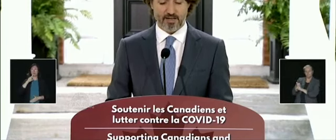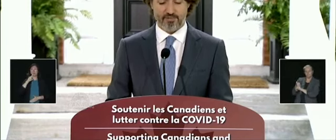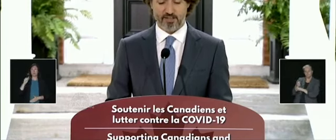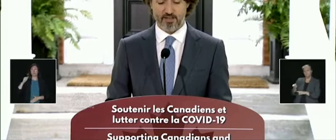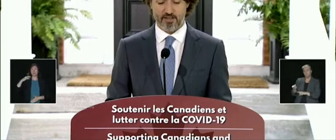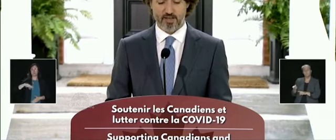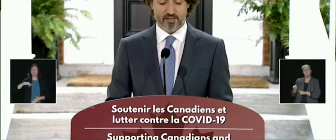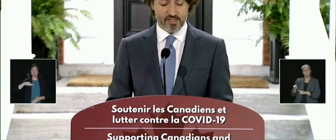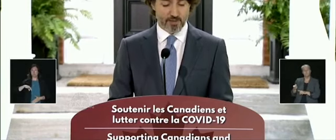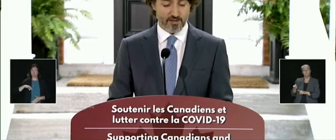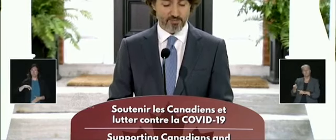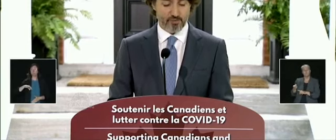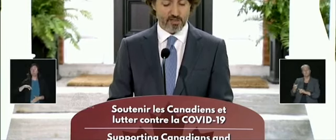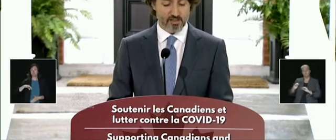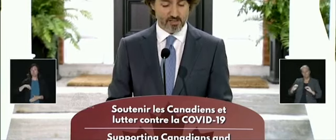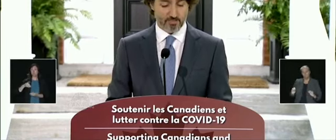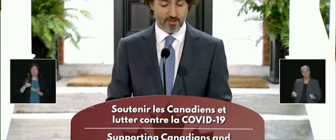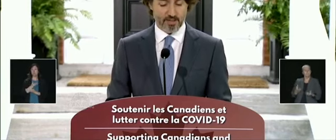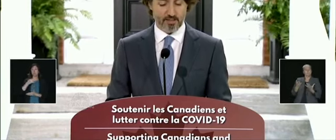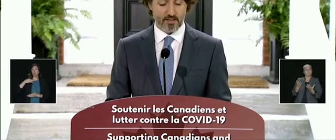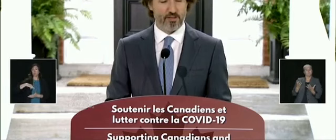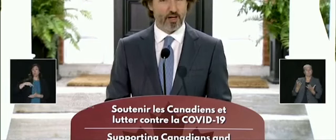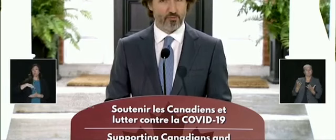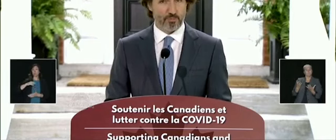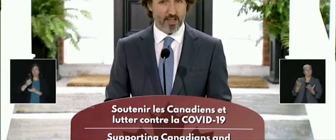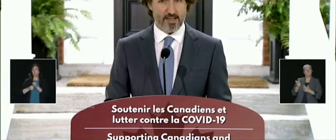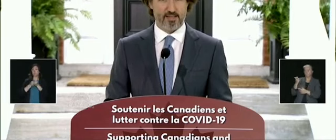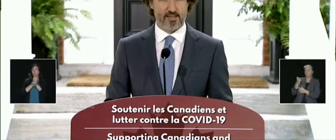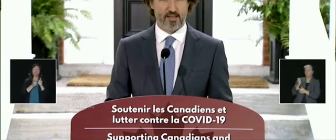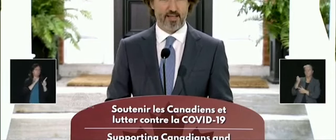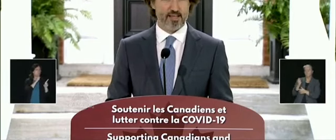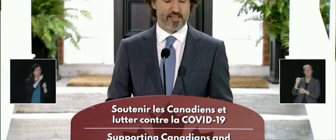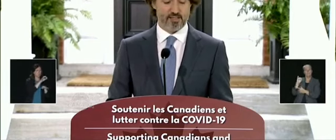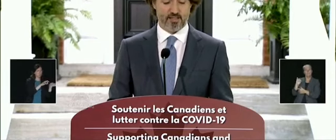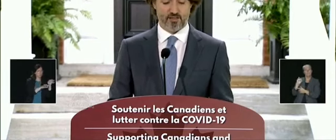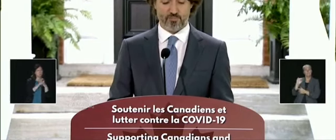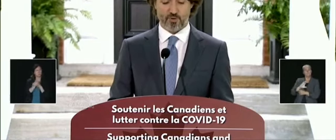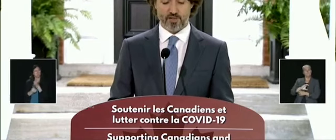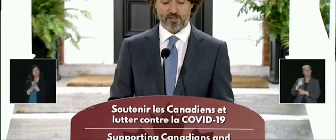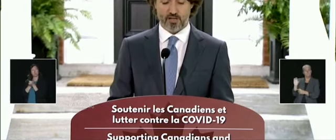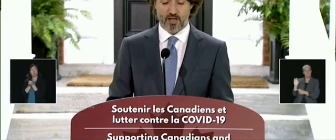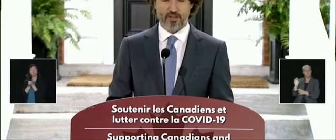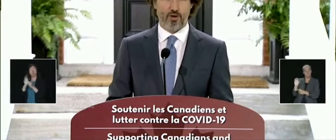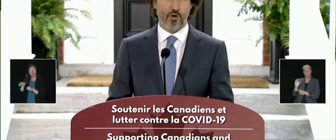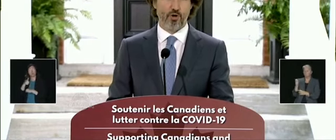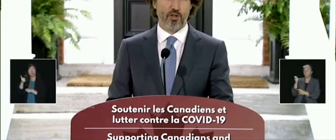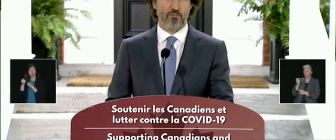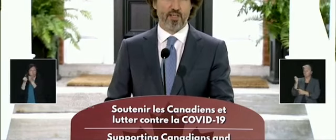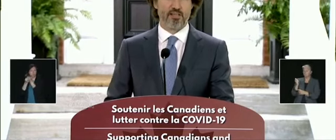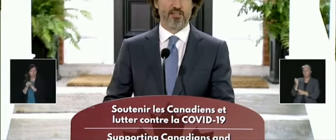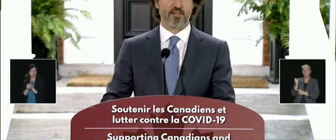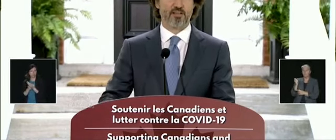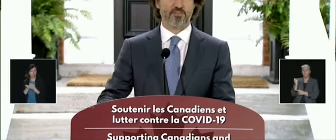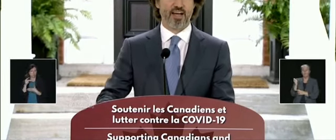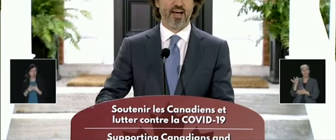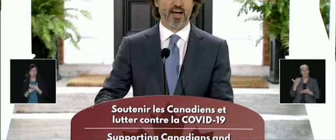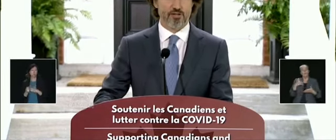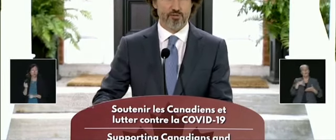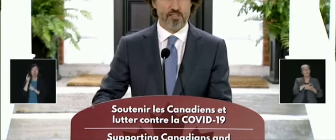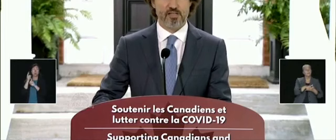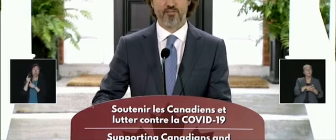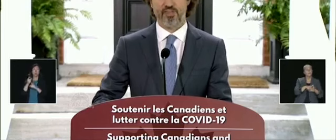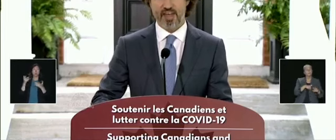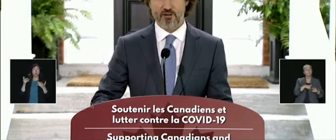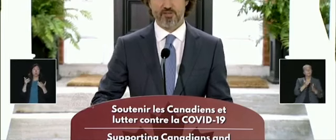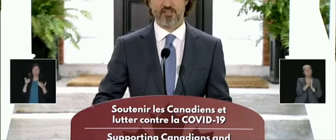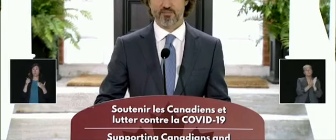Disability Benefit. This benefit would supplement, not replace, existing supports. The goal is to lift